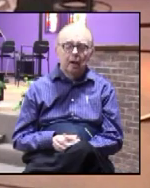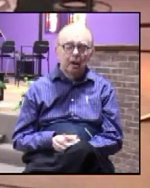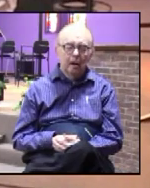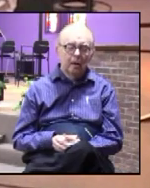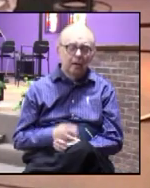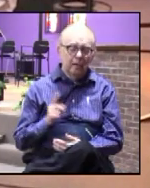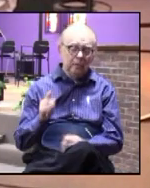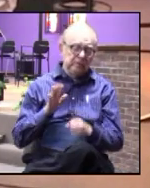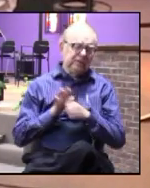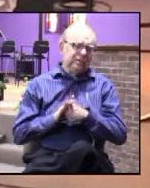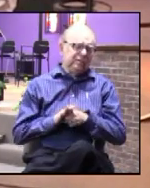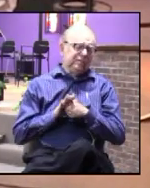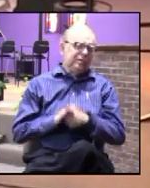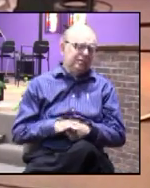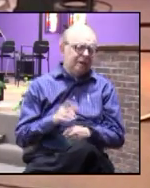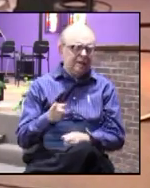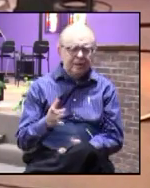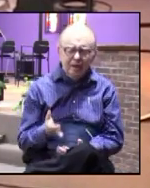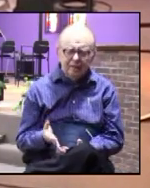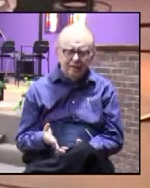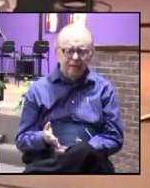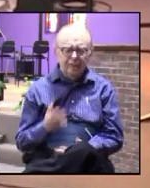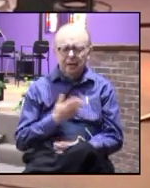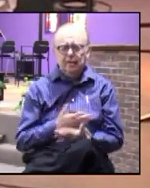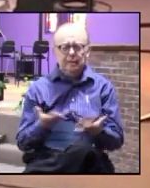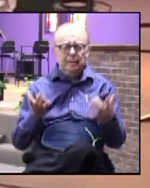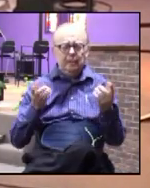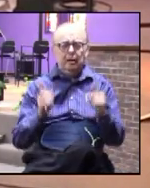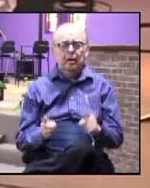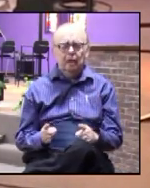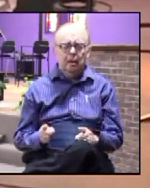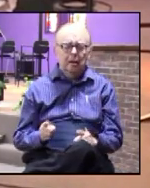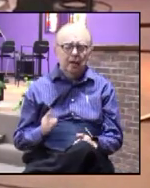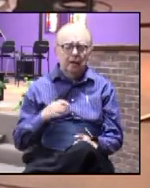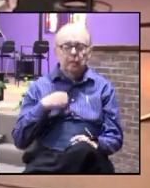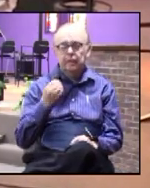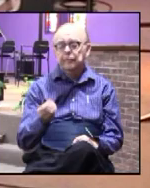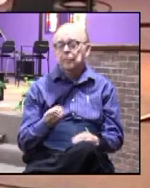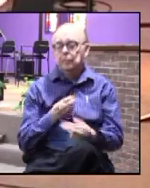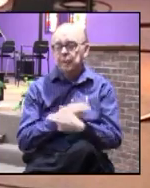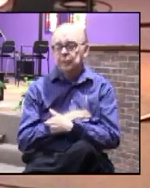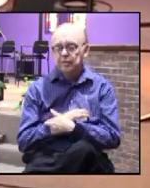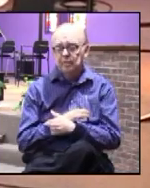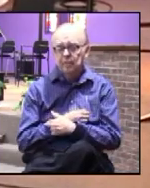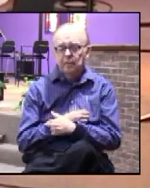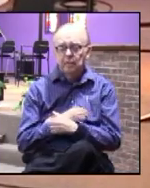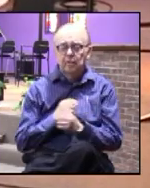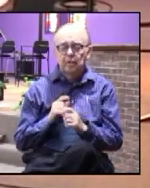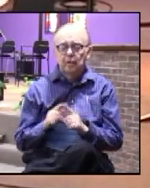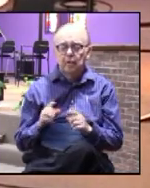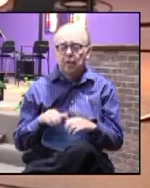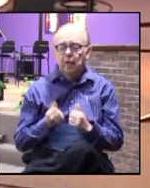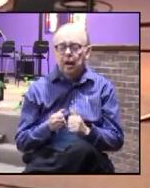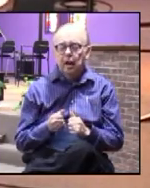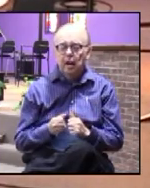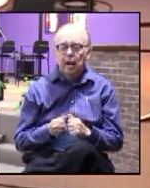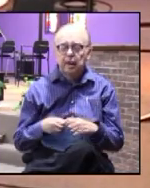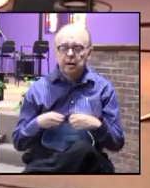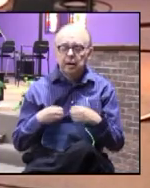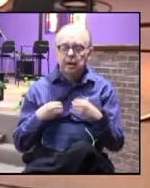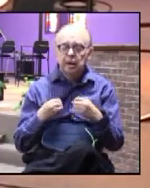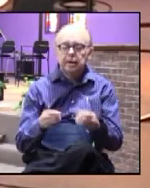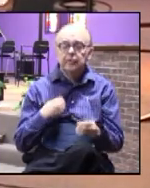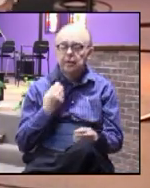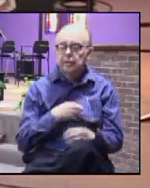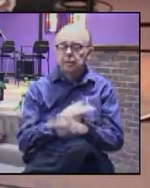You're stressed out. Things are happening. I will give you rest. But how does he give us rest? Here's